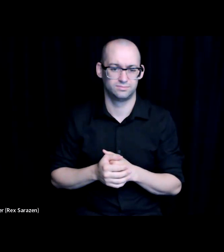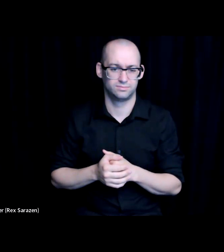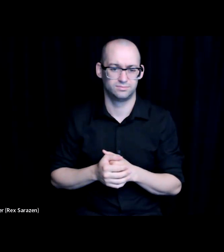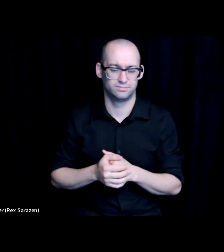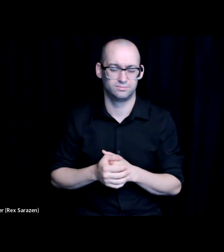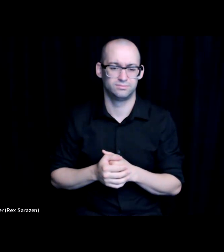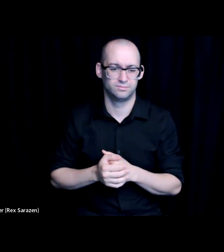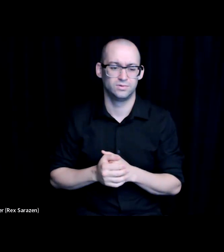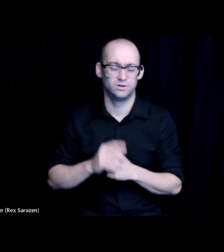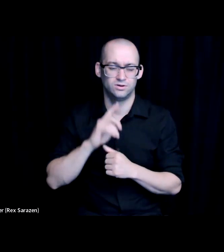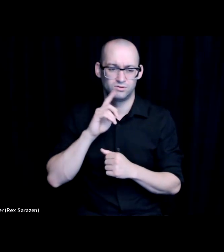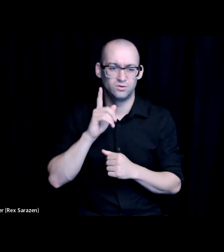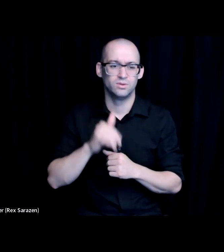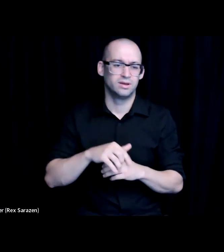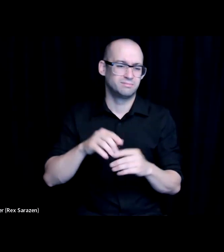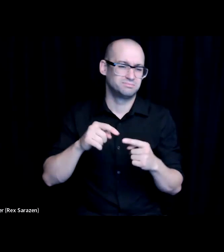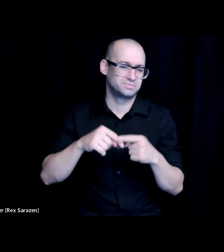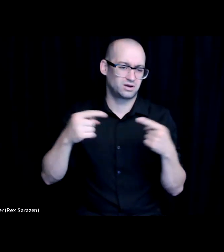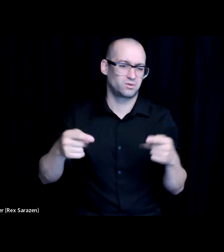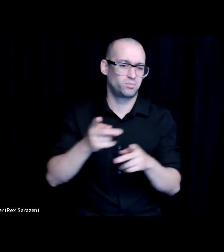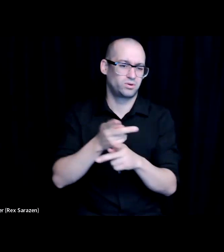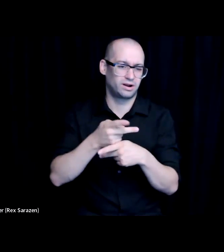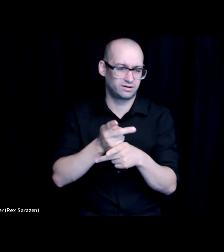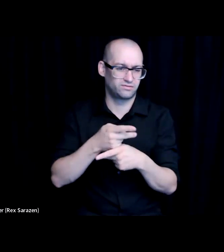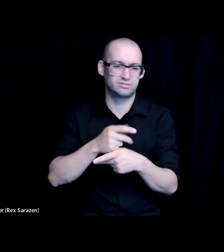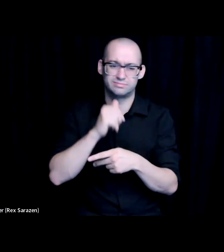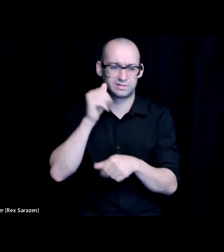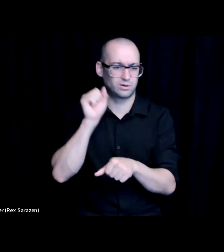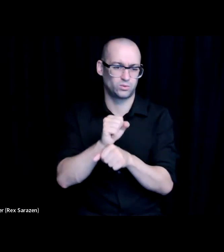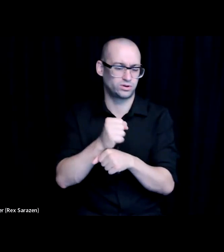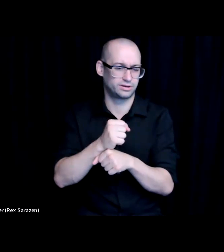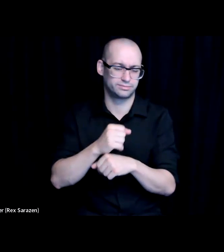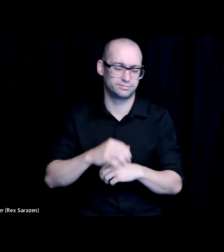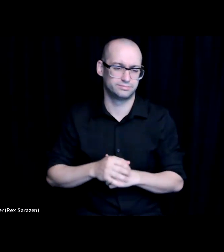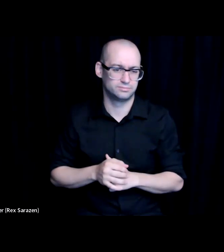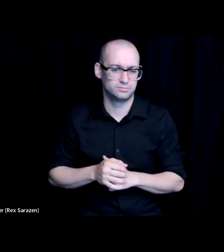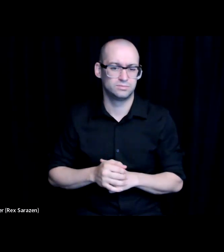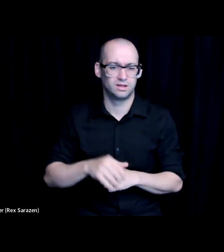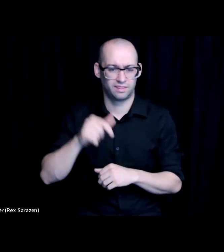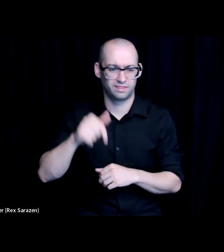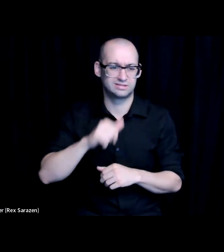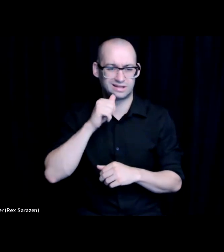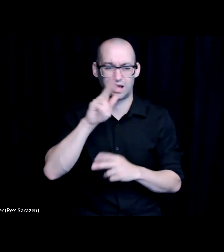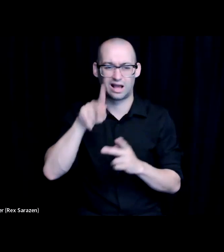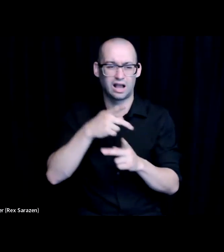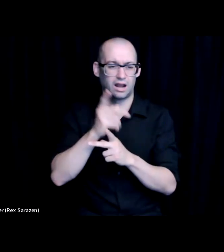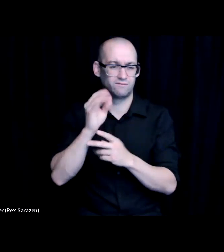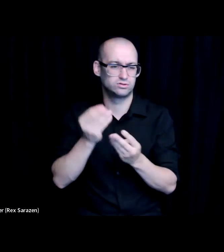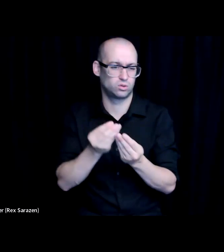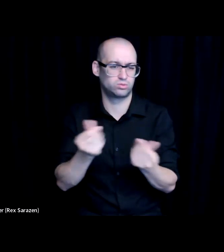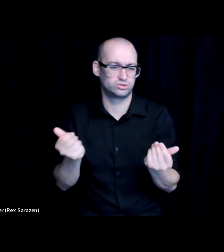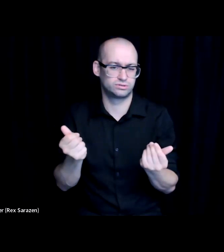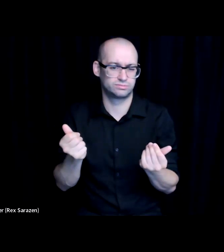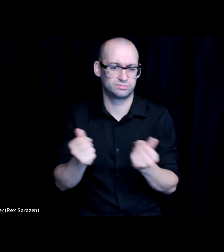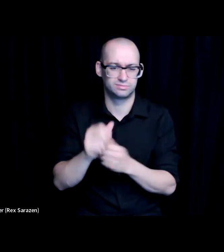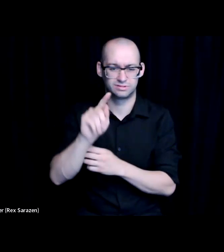counterproductive might be the wrong word, but not quite reaching the solution, not quite the solution that it could be. Telehealth is